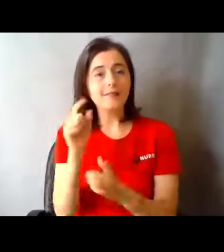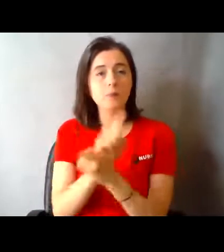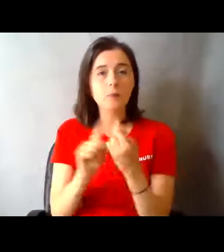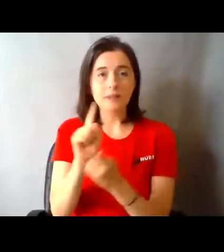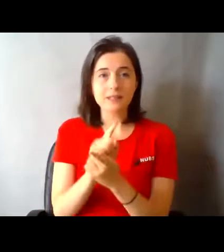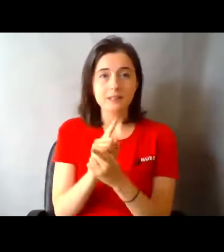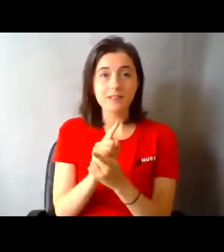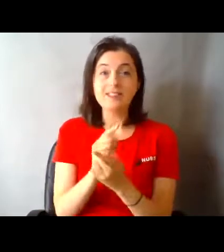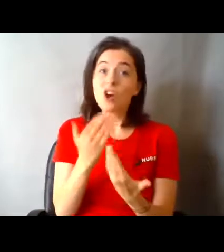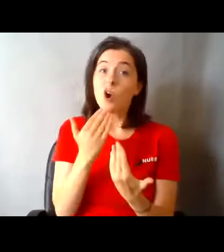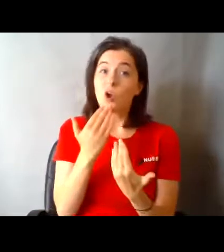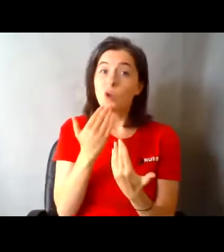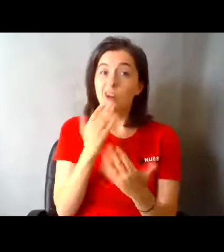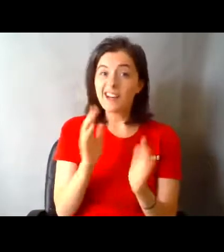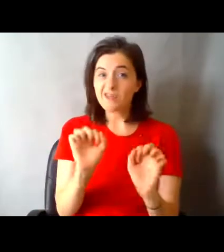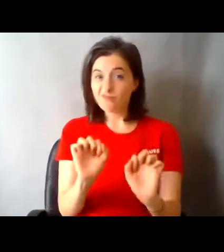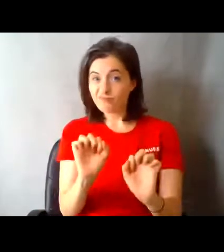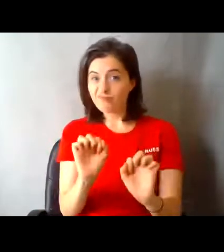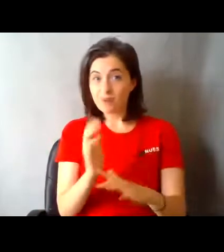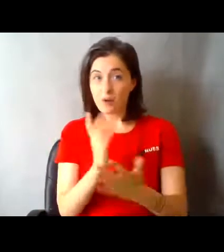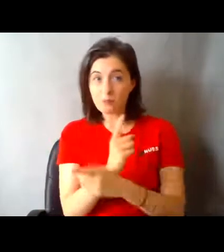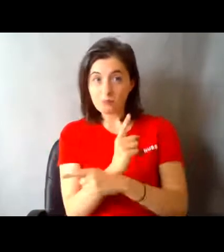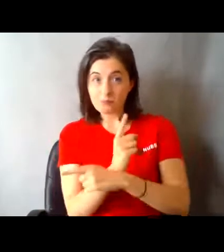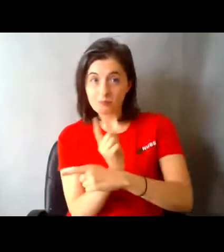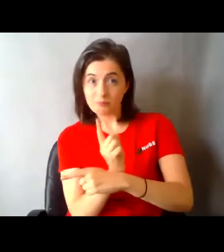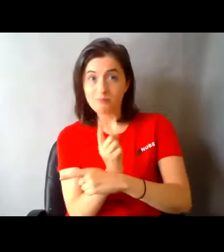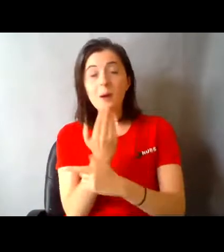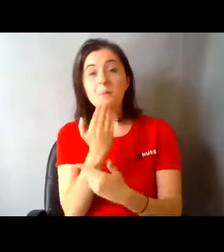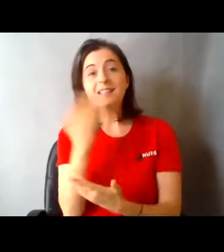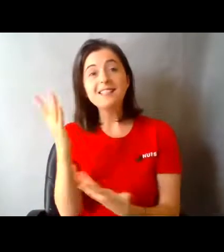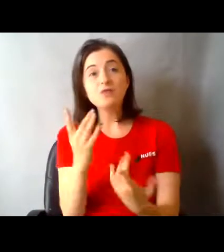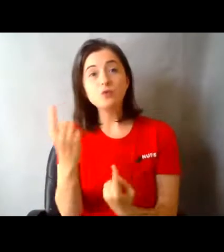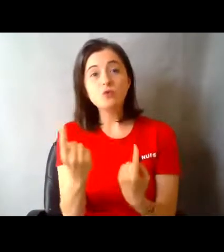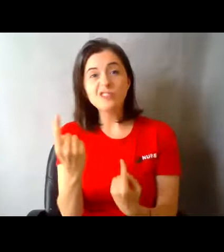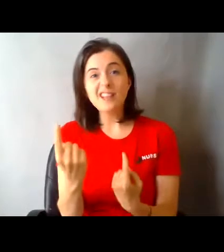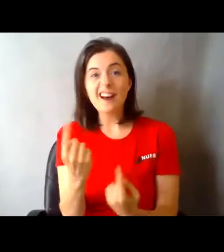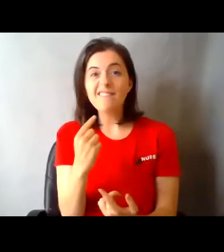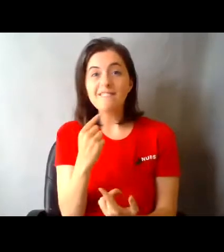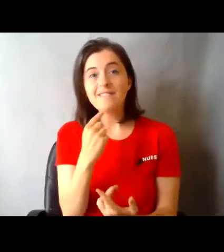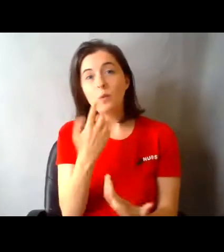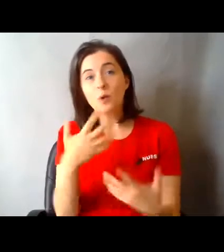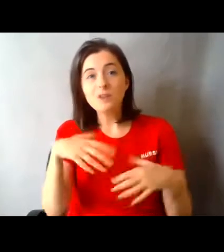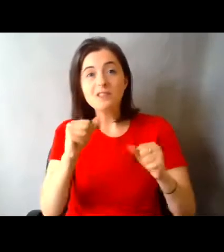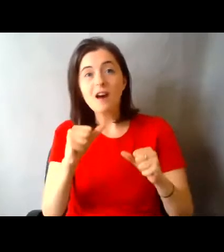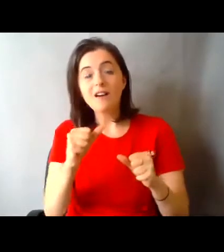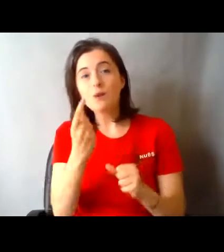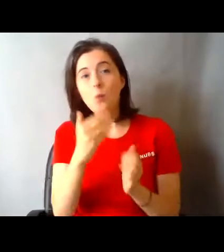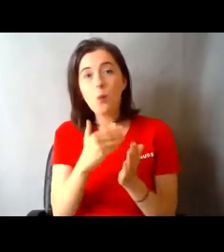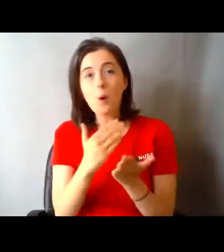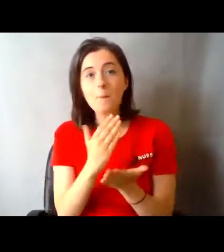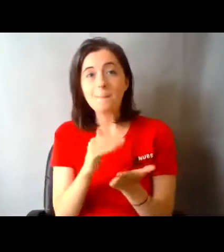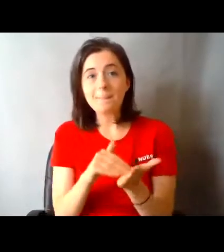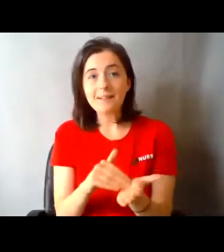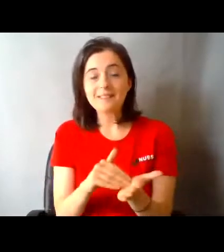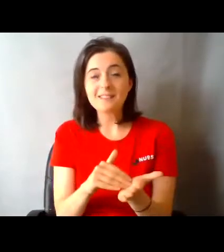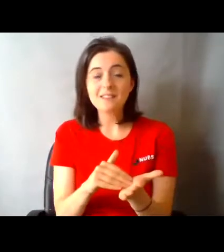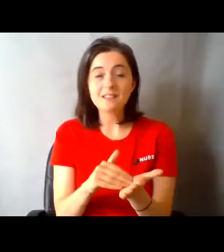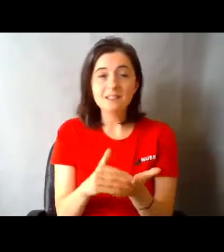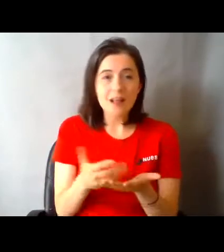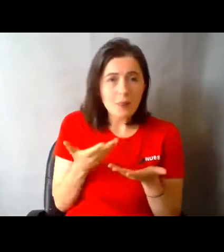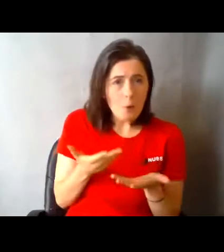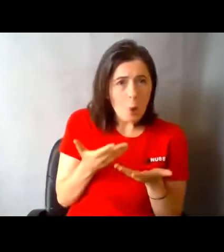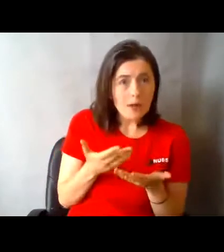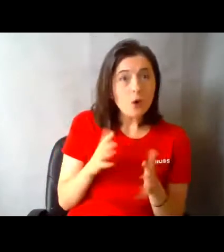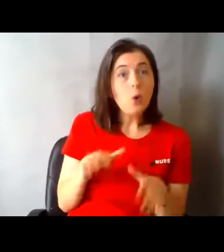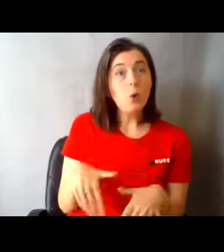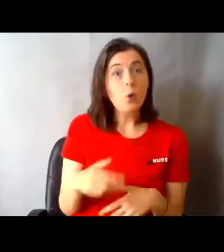please do introduce yourselves, say hello to each other, and we'll get started in about a minute's time. There are just 85 of